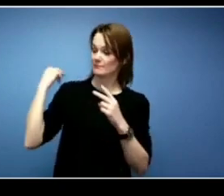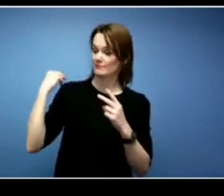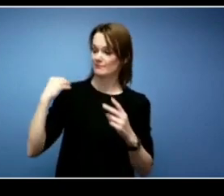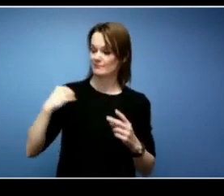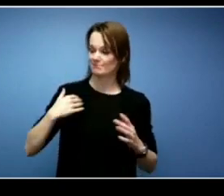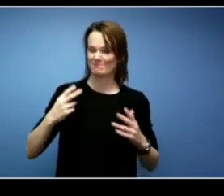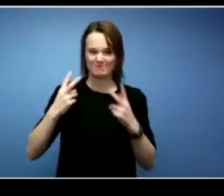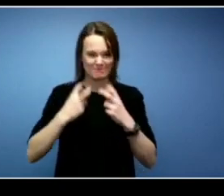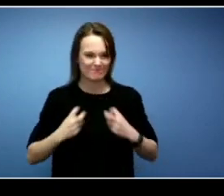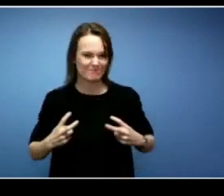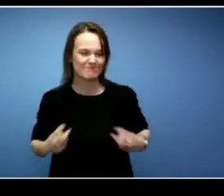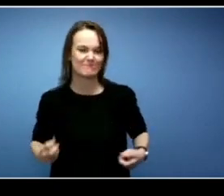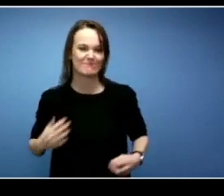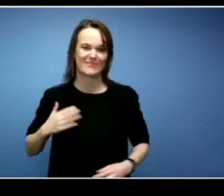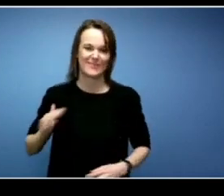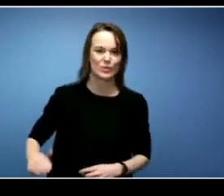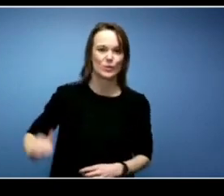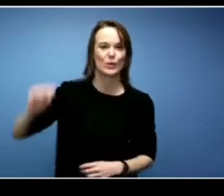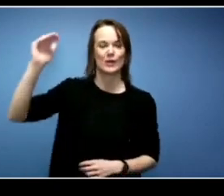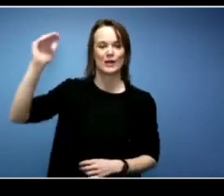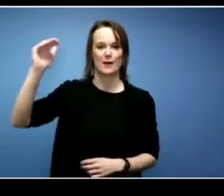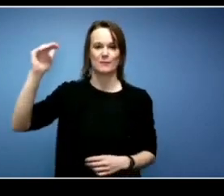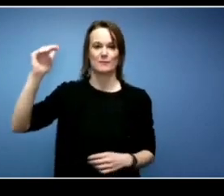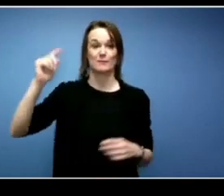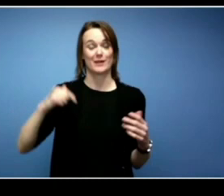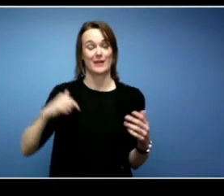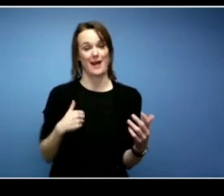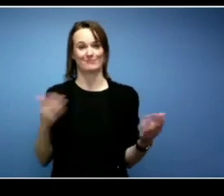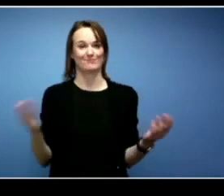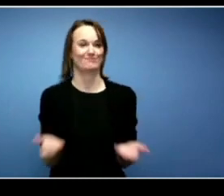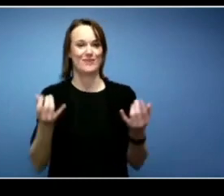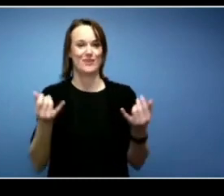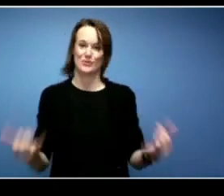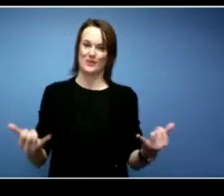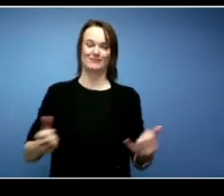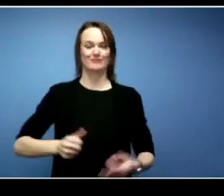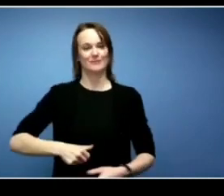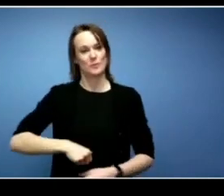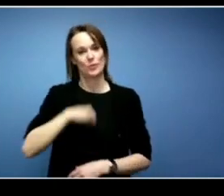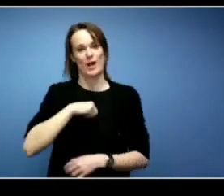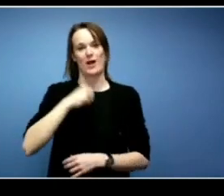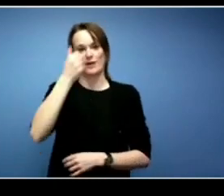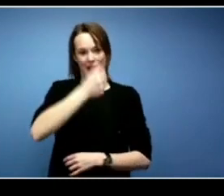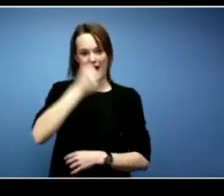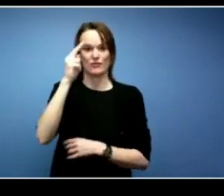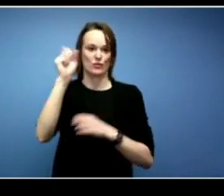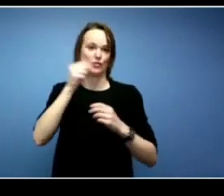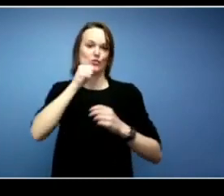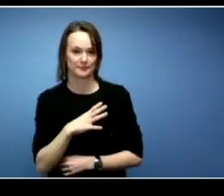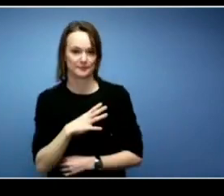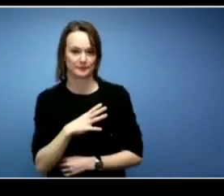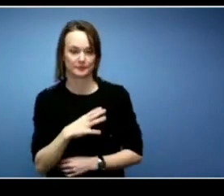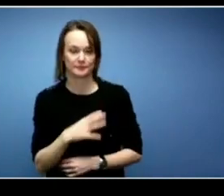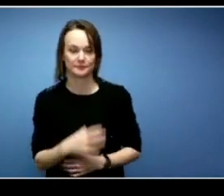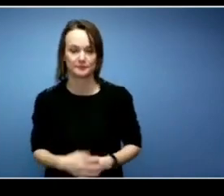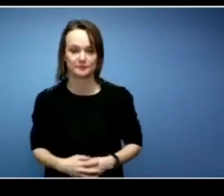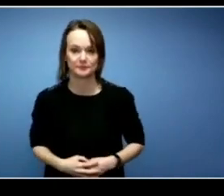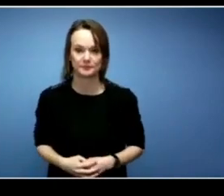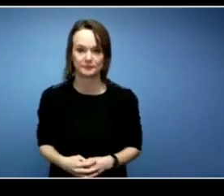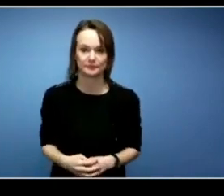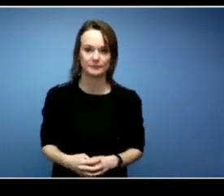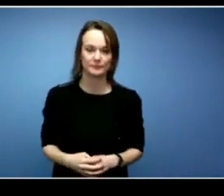to where I am today as a very proud African Nova Scotian woman. So I